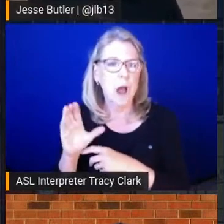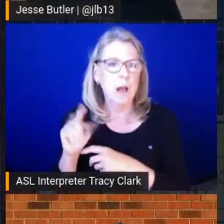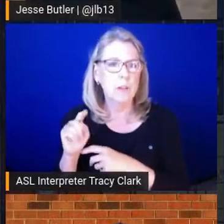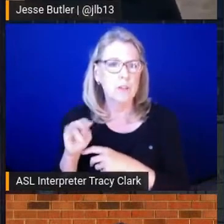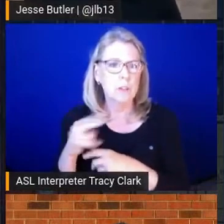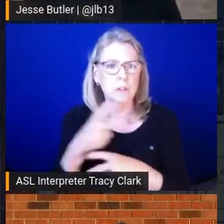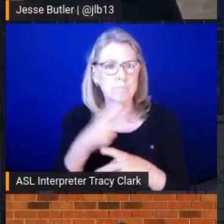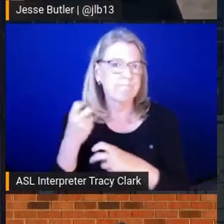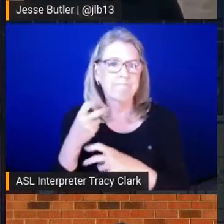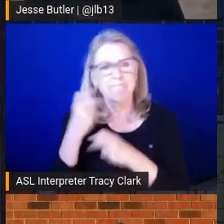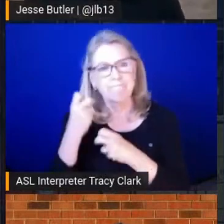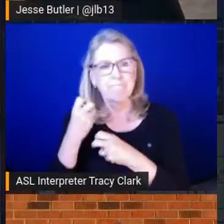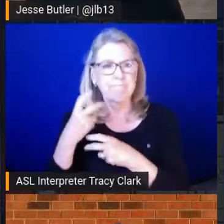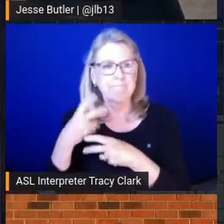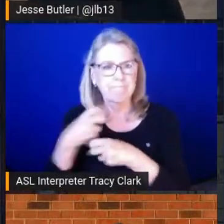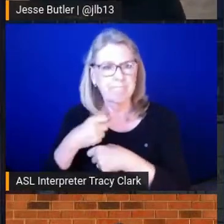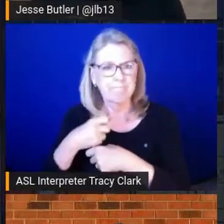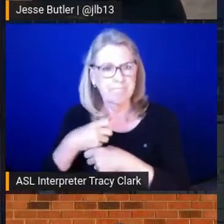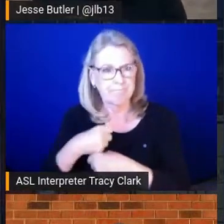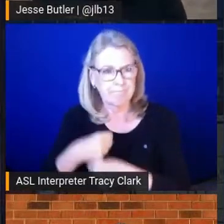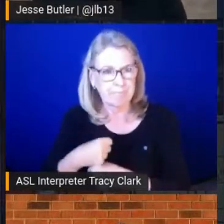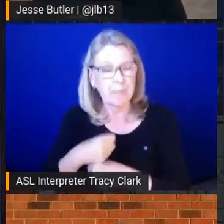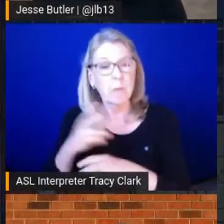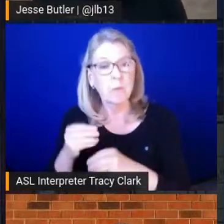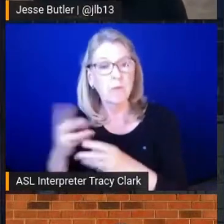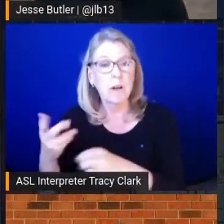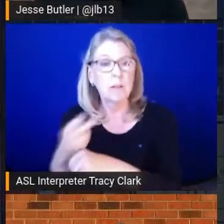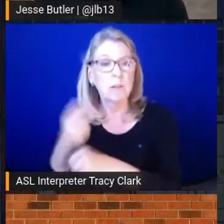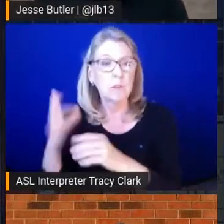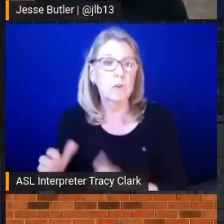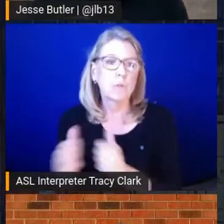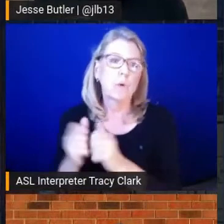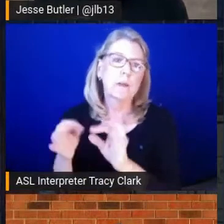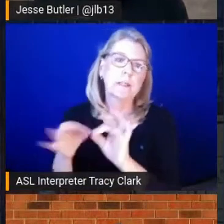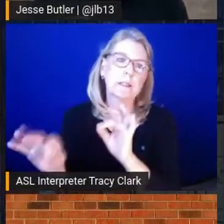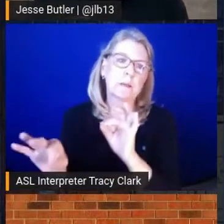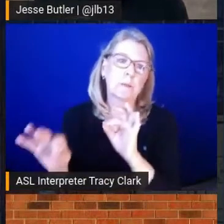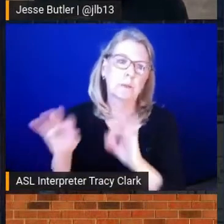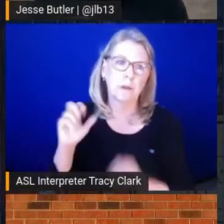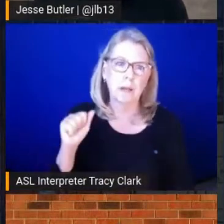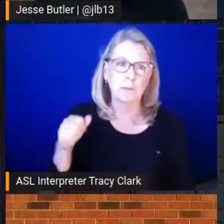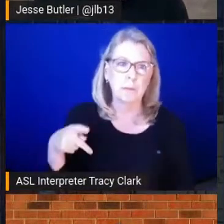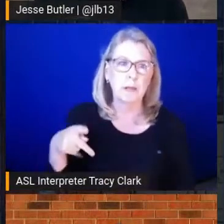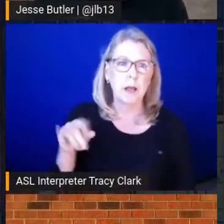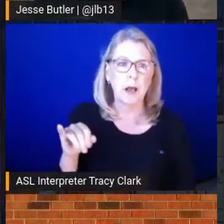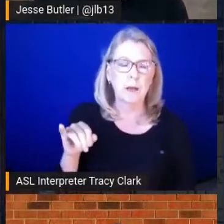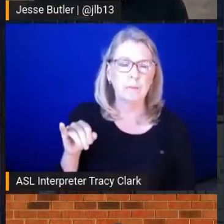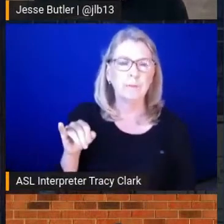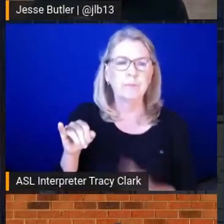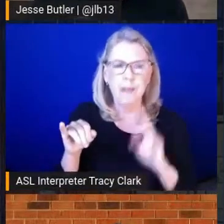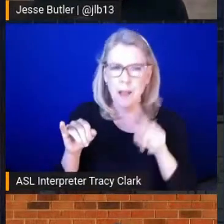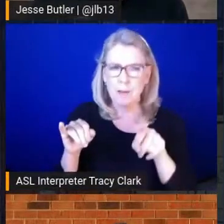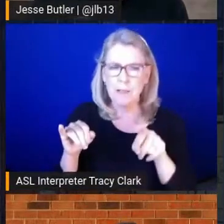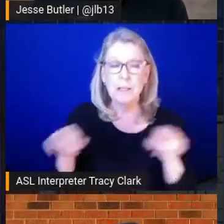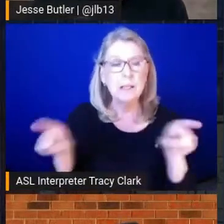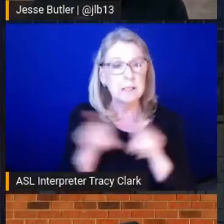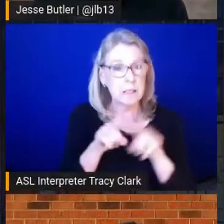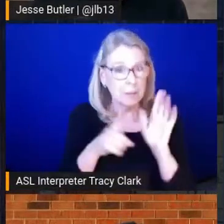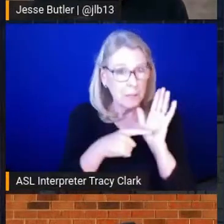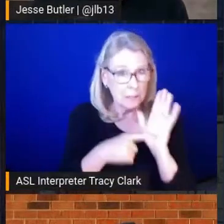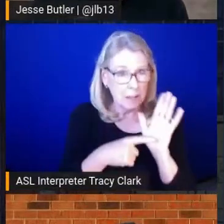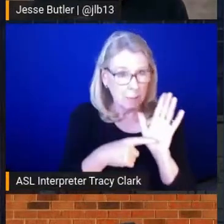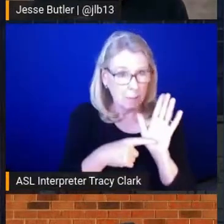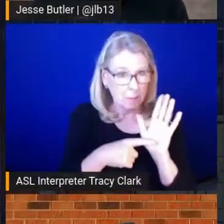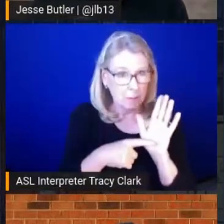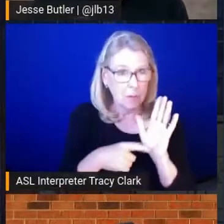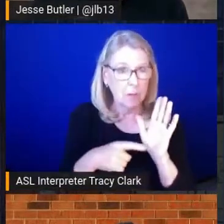a much more simplified API. So let's see an example, the same example actually, with CDK8s, now in